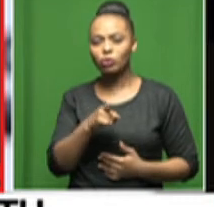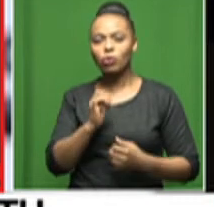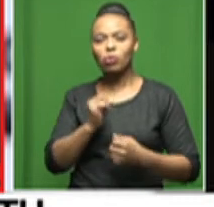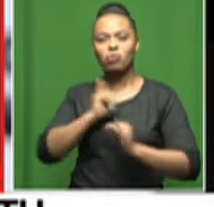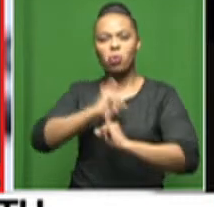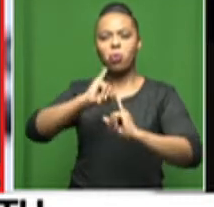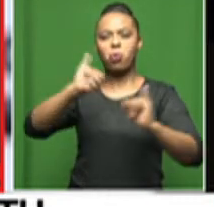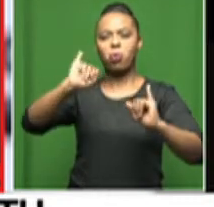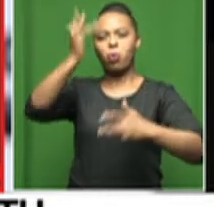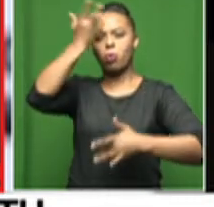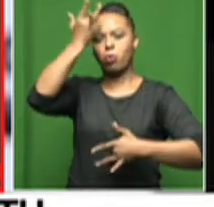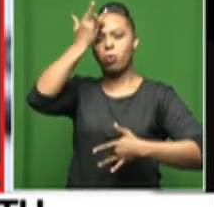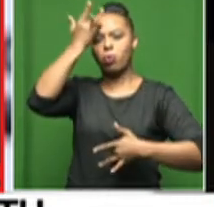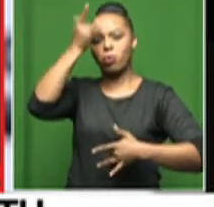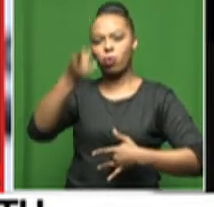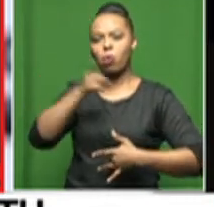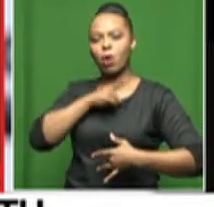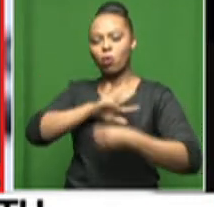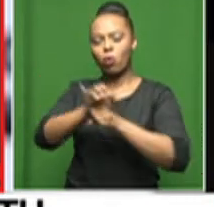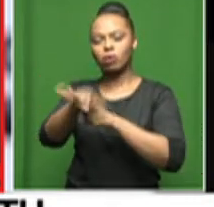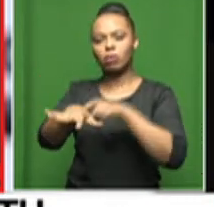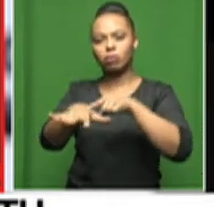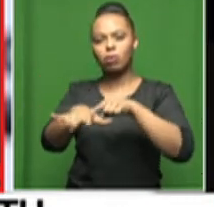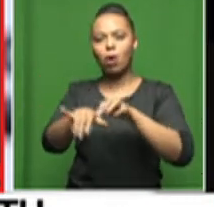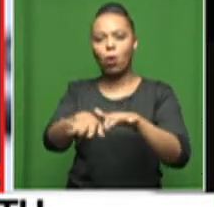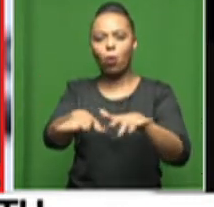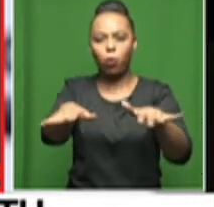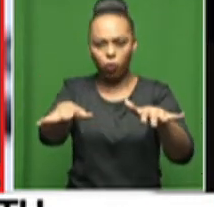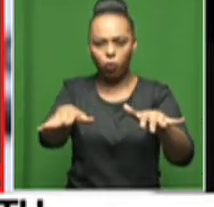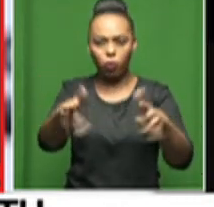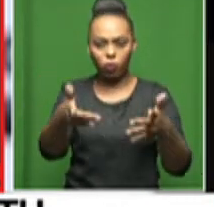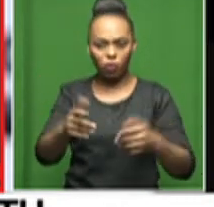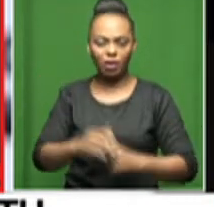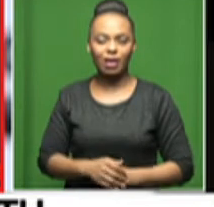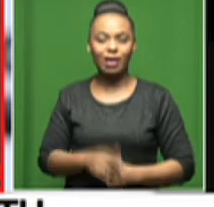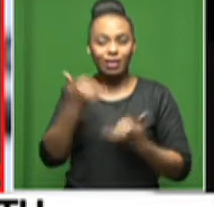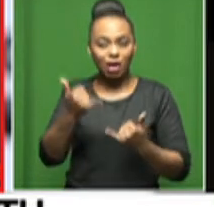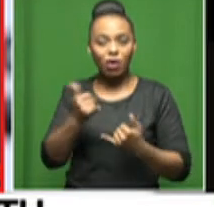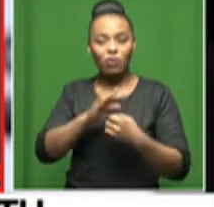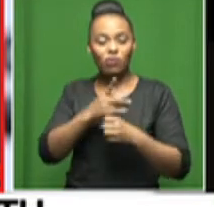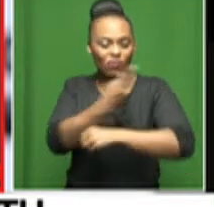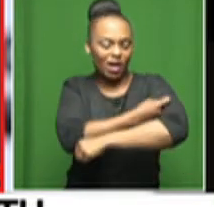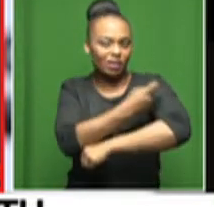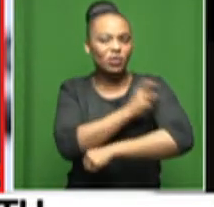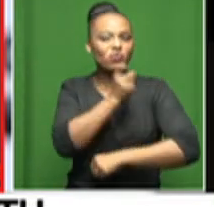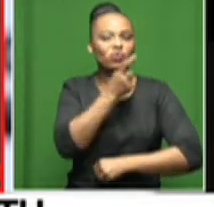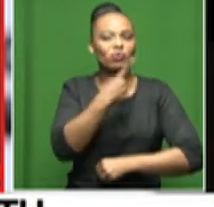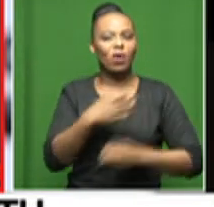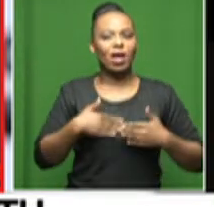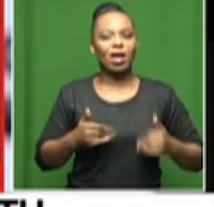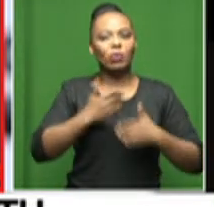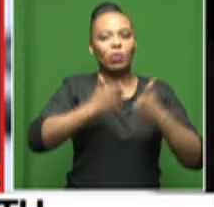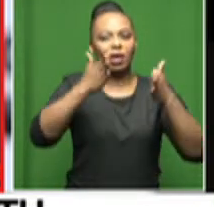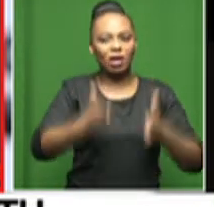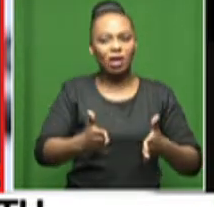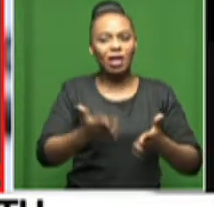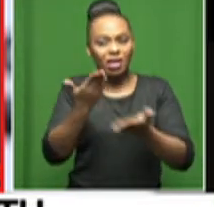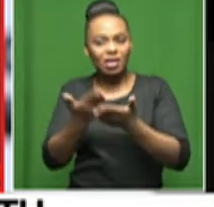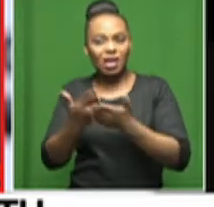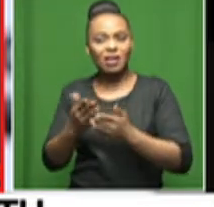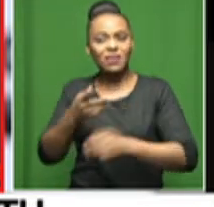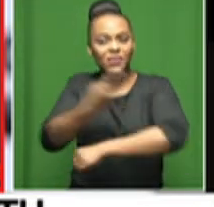COVID-19 caused by the new SA variant? And she goes on to ask, if the vaccine is used now to vaccinate health workers, will you be vaccinating those